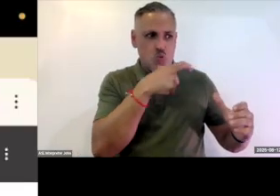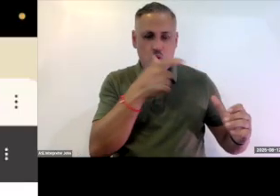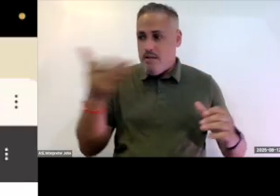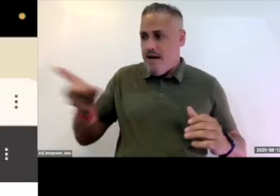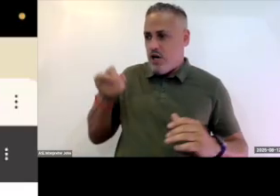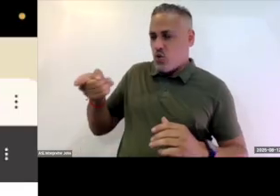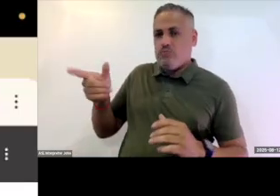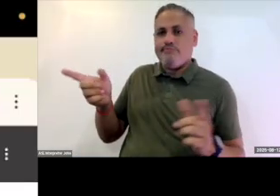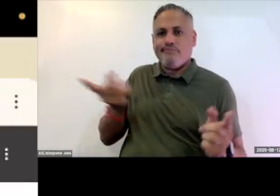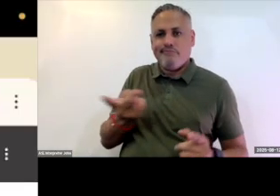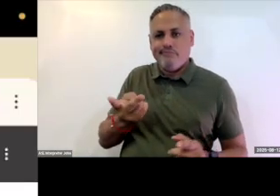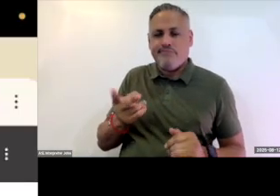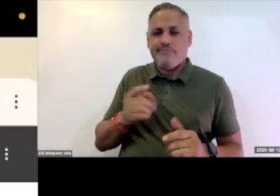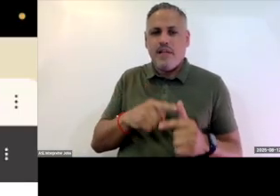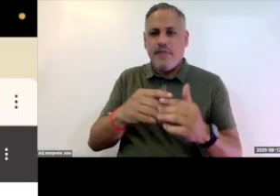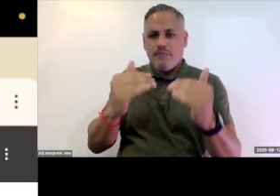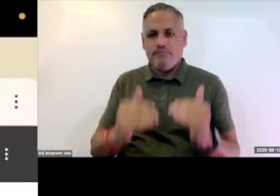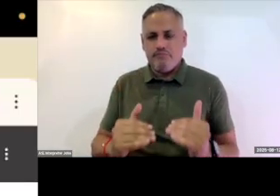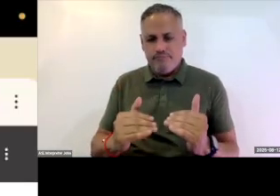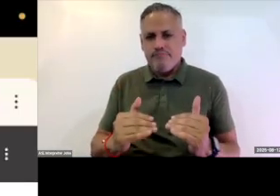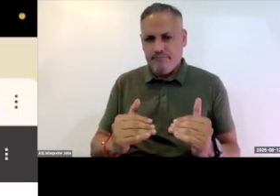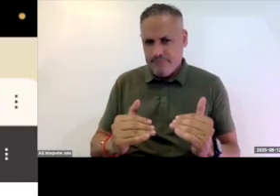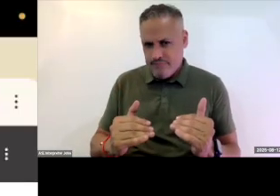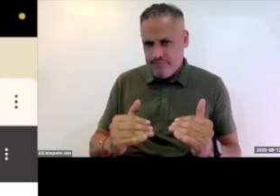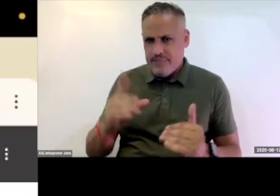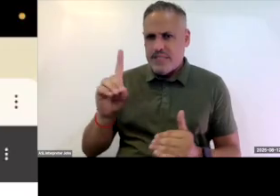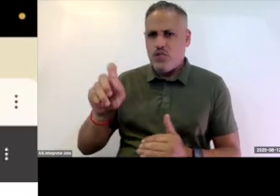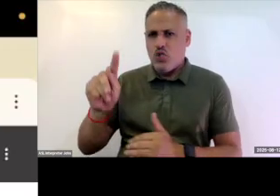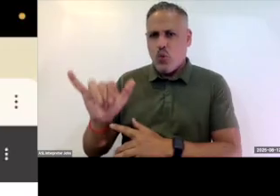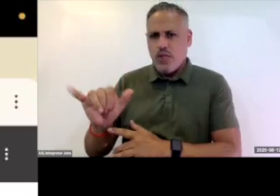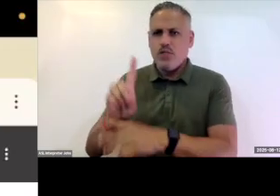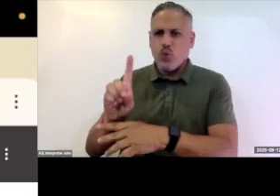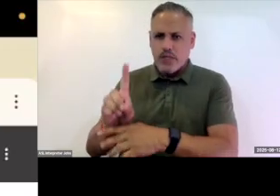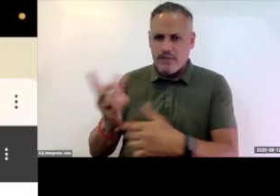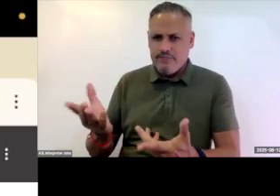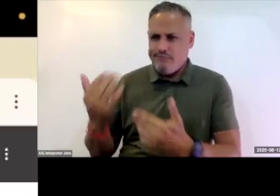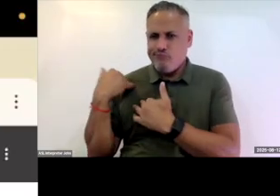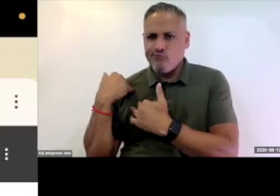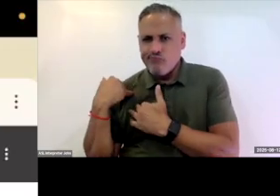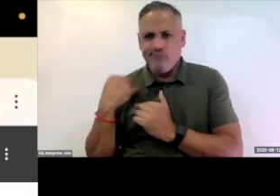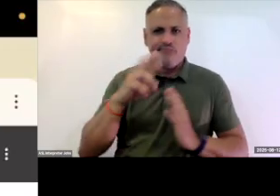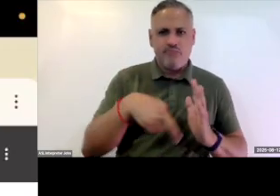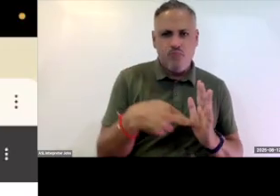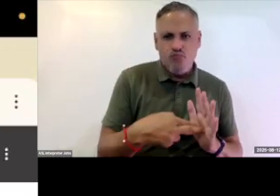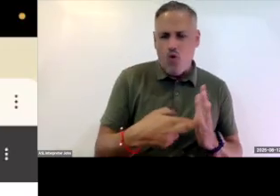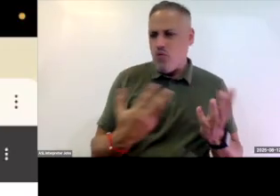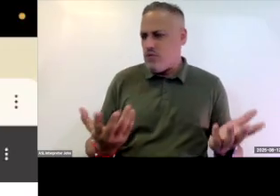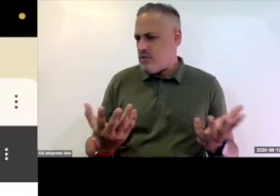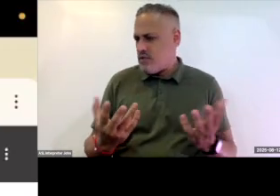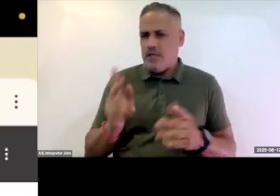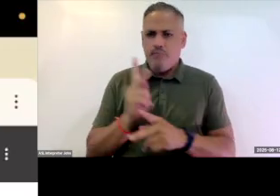you. Then we go straight into the duties, basically what your role going to be,